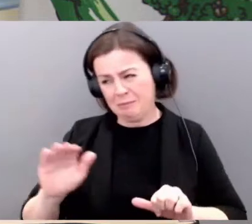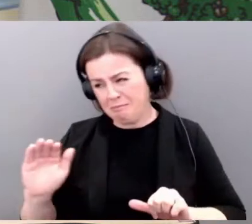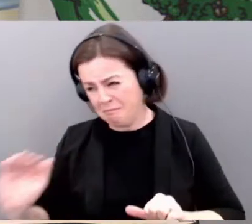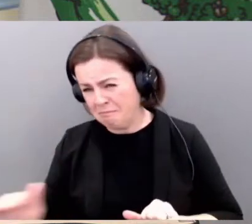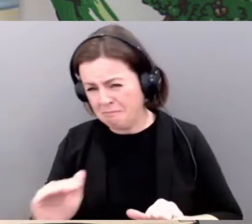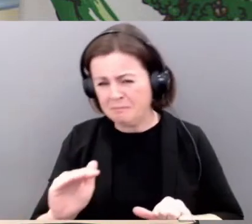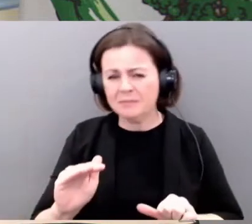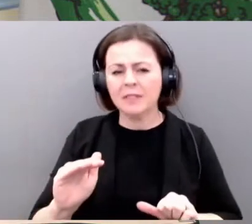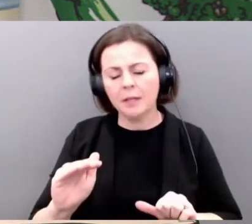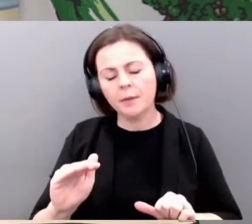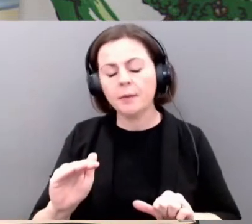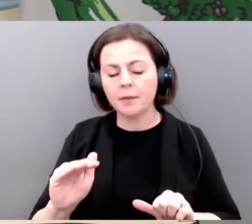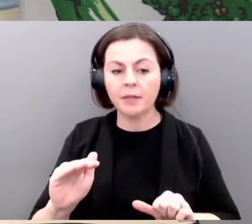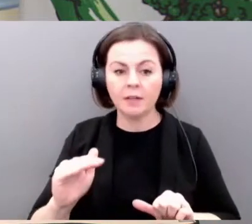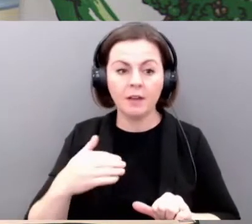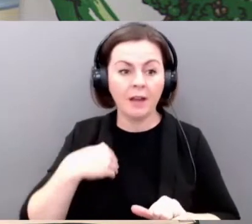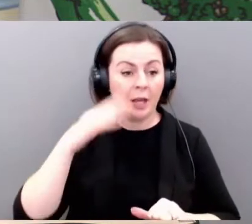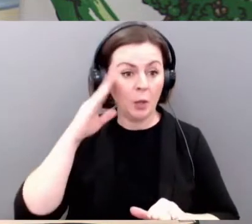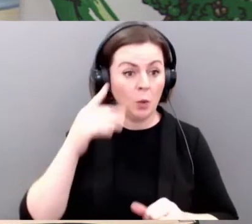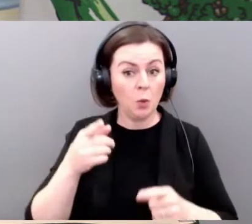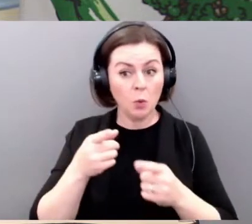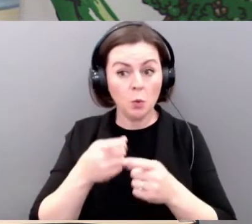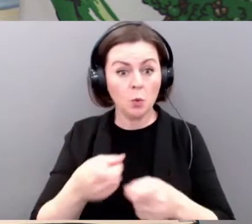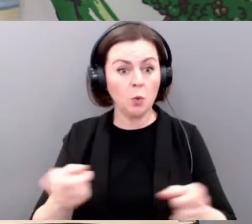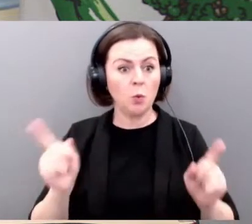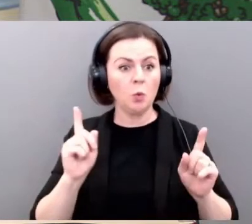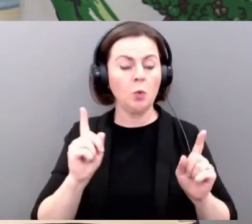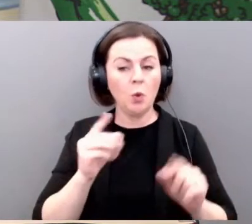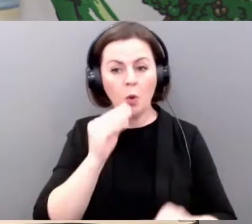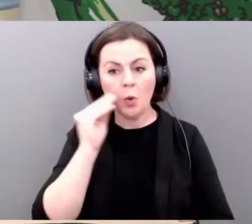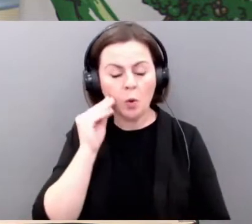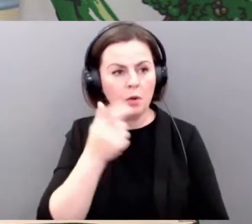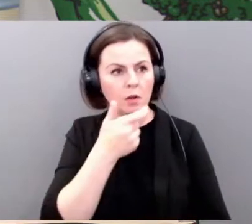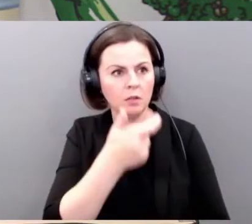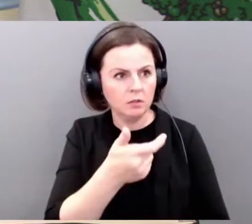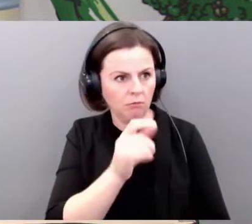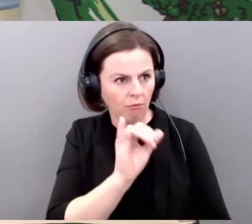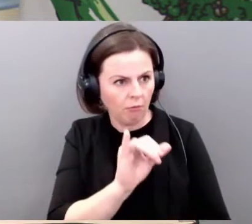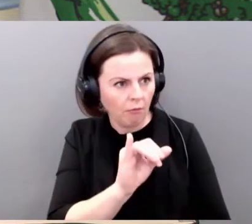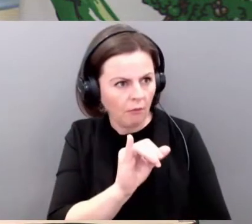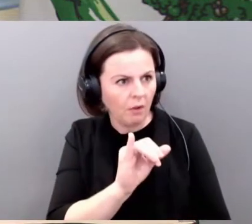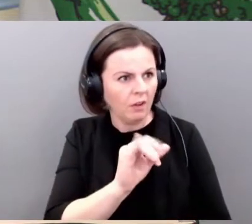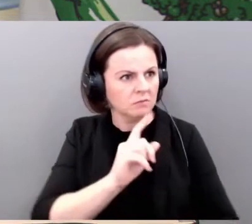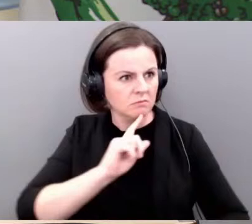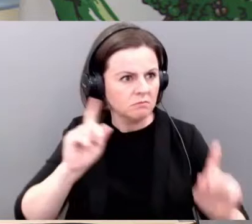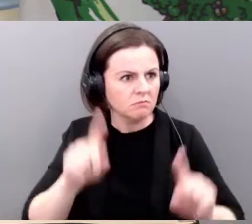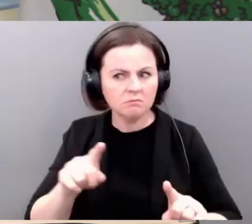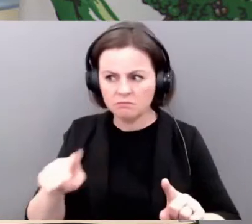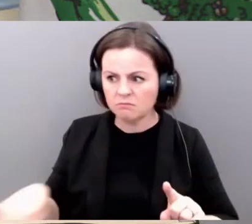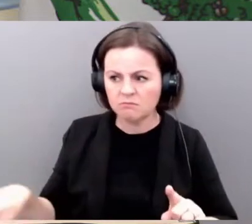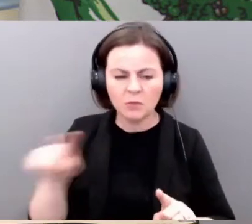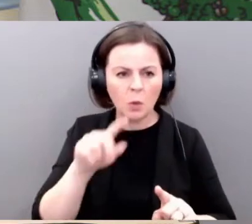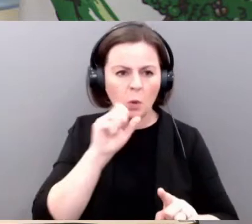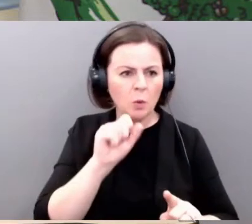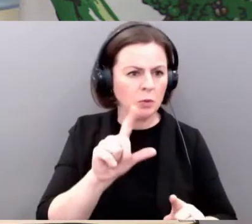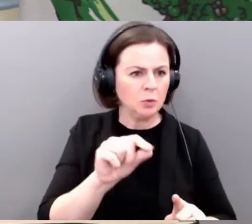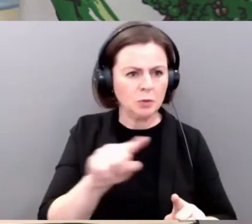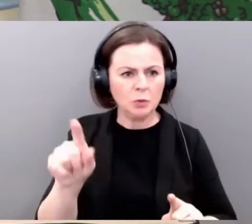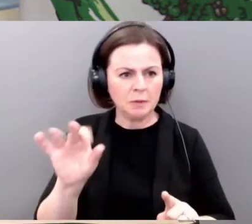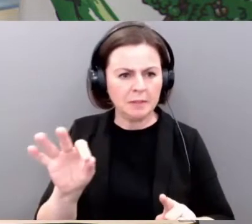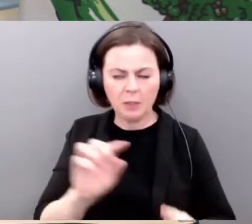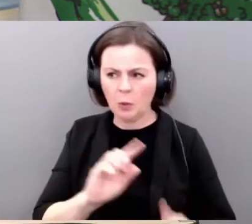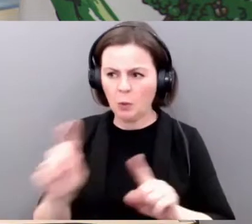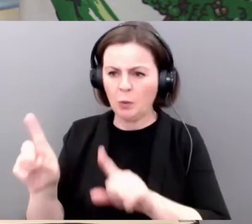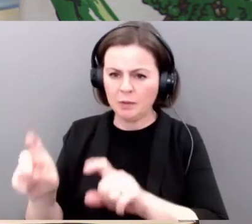more unsettling for each of you who were sitting at home watching to hear that request. But not only did you show up